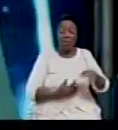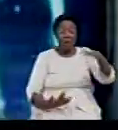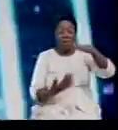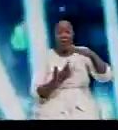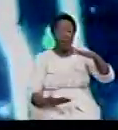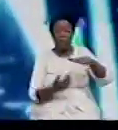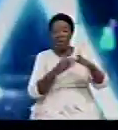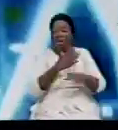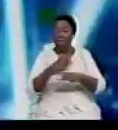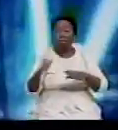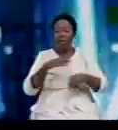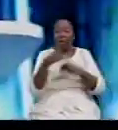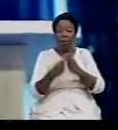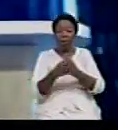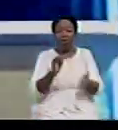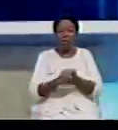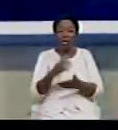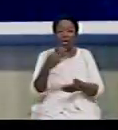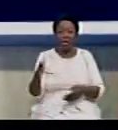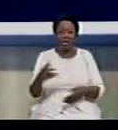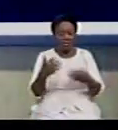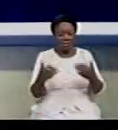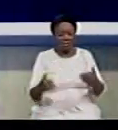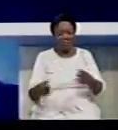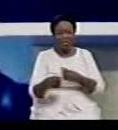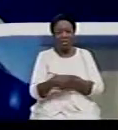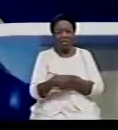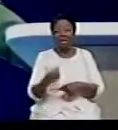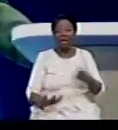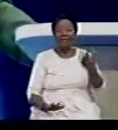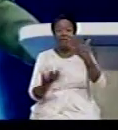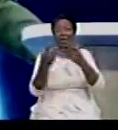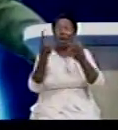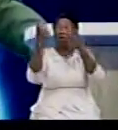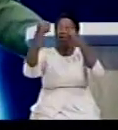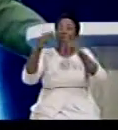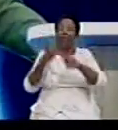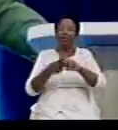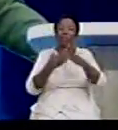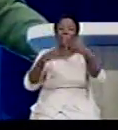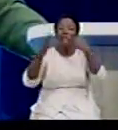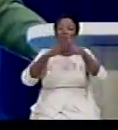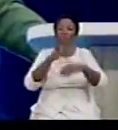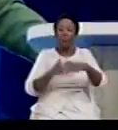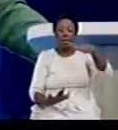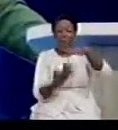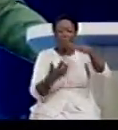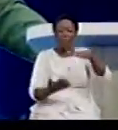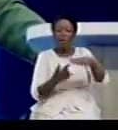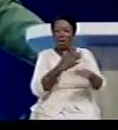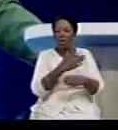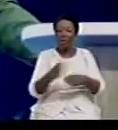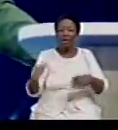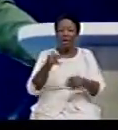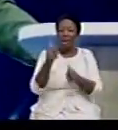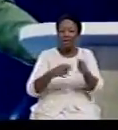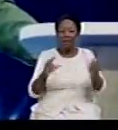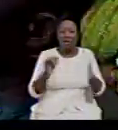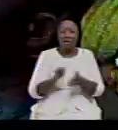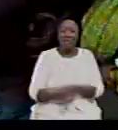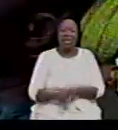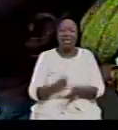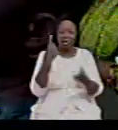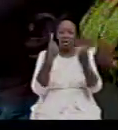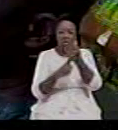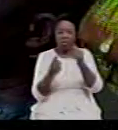all that thing. Today, the fire coming from on high will burn away everything holding you